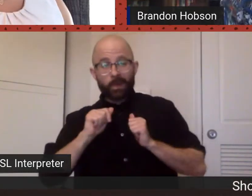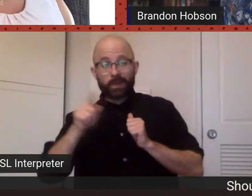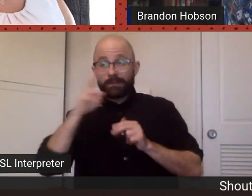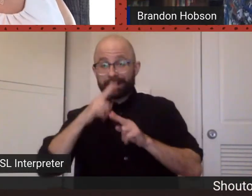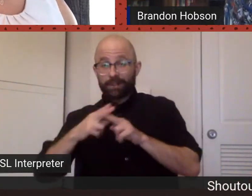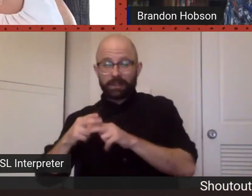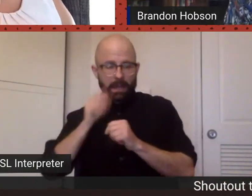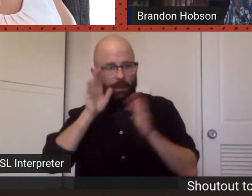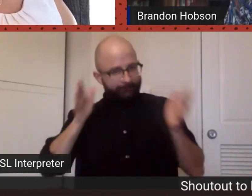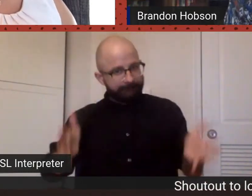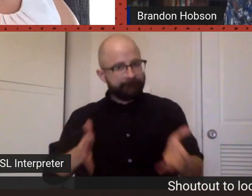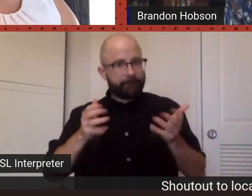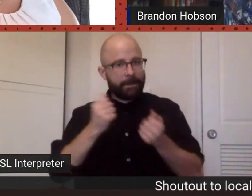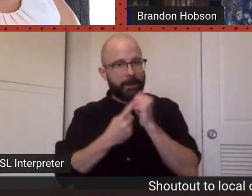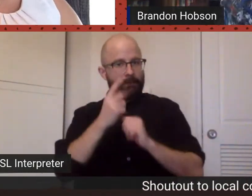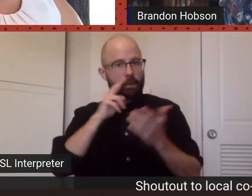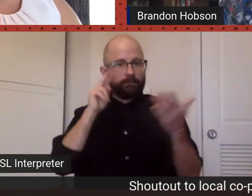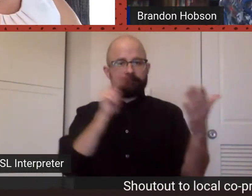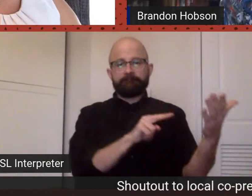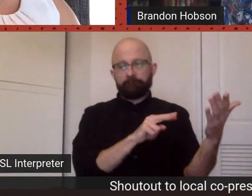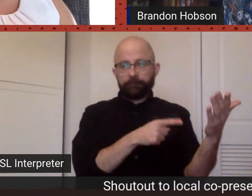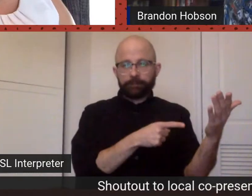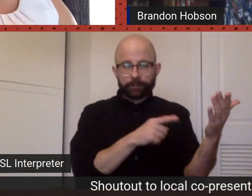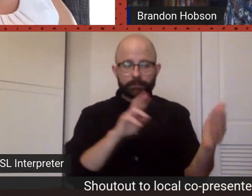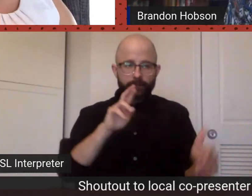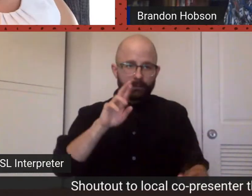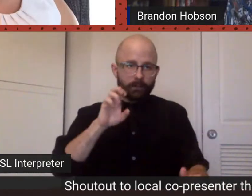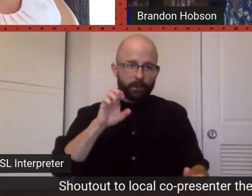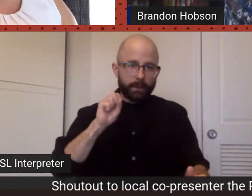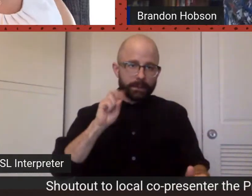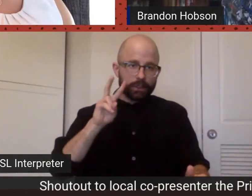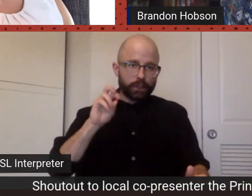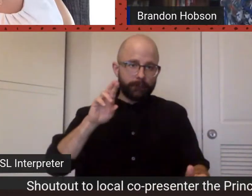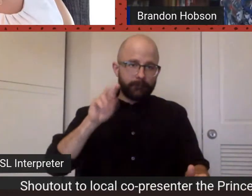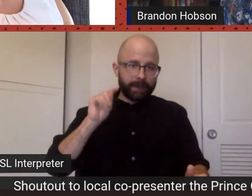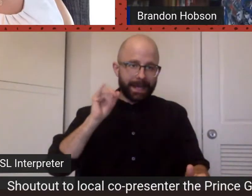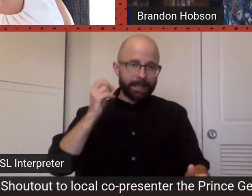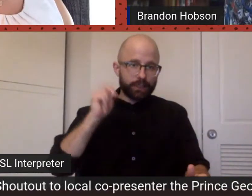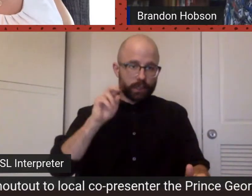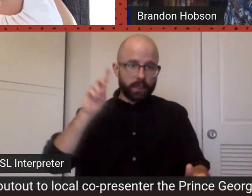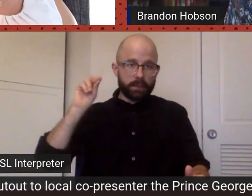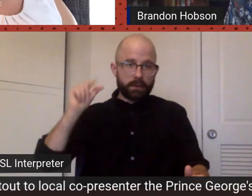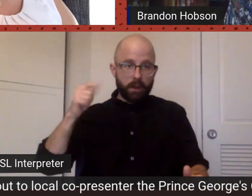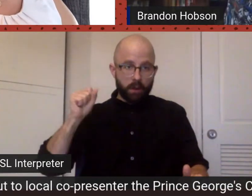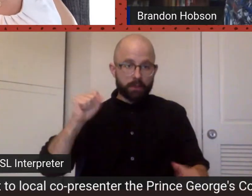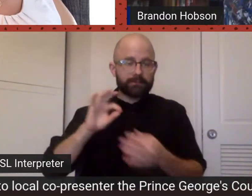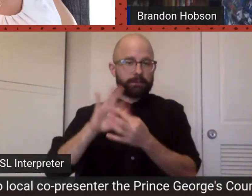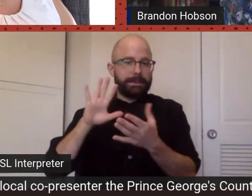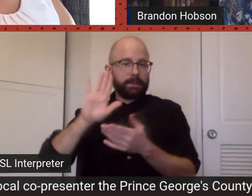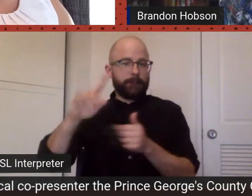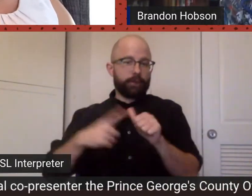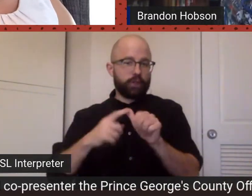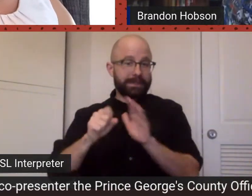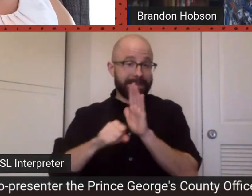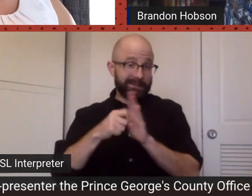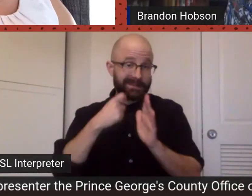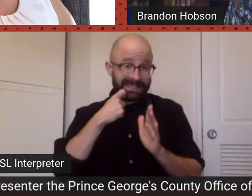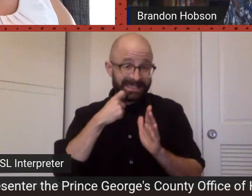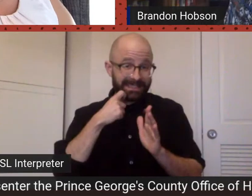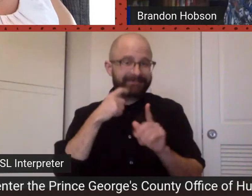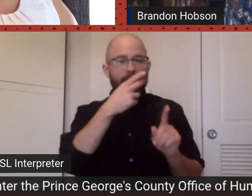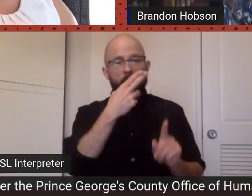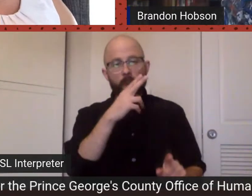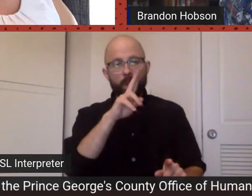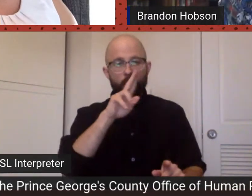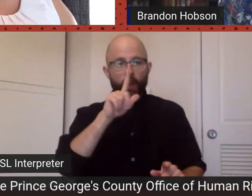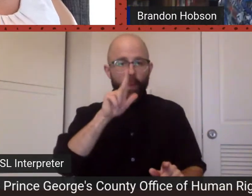encourage everyone to check them out. Reservation Dogs released their first season recently. You can find it on Hulu